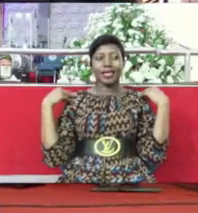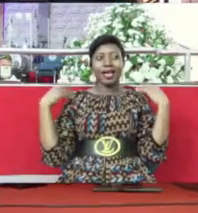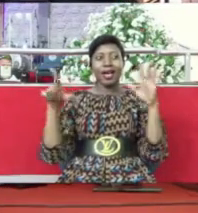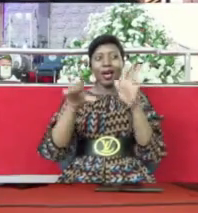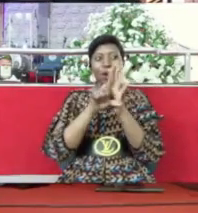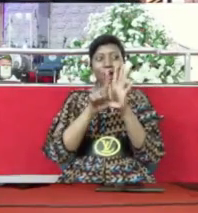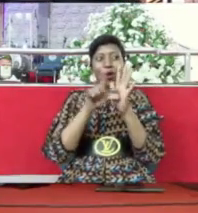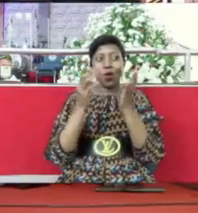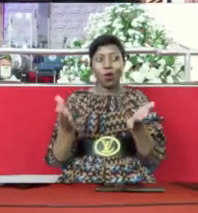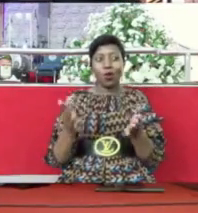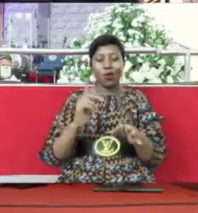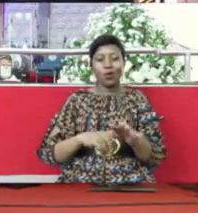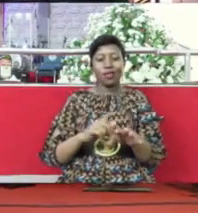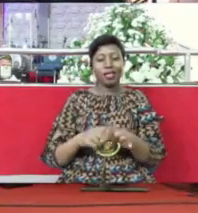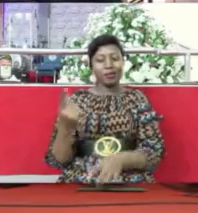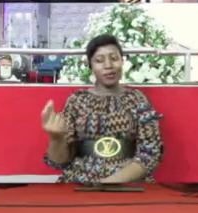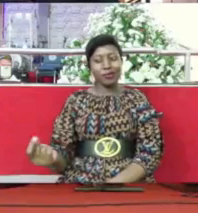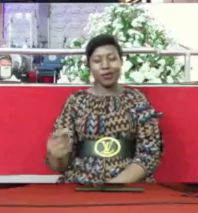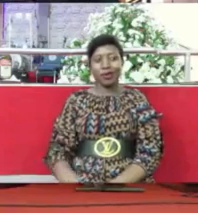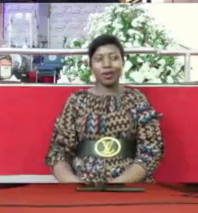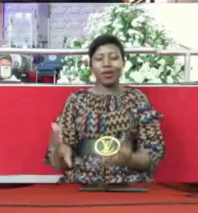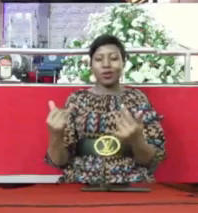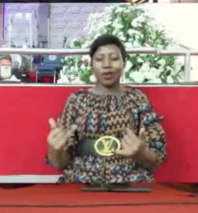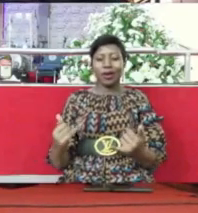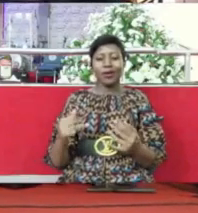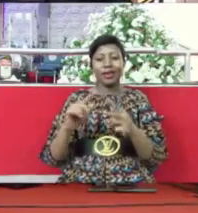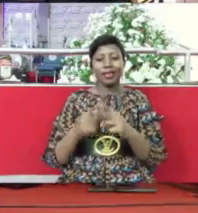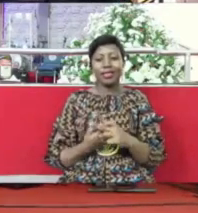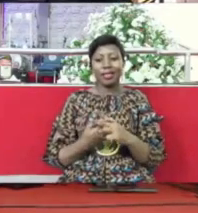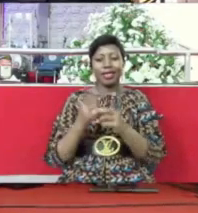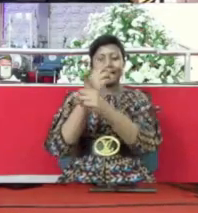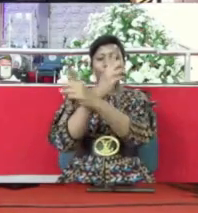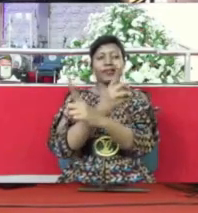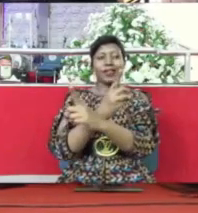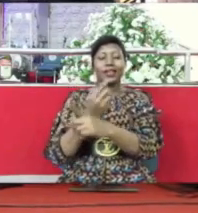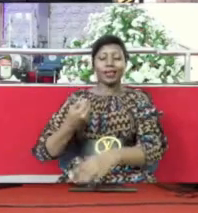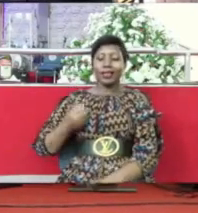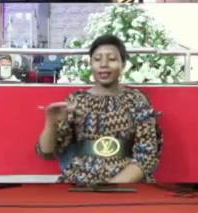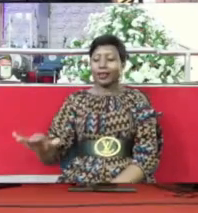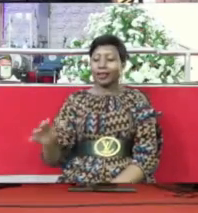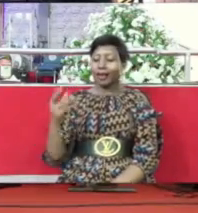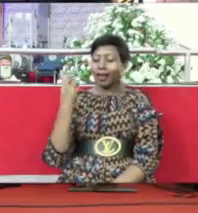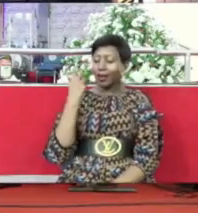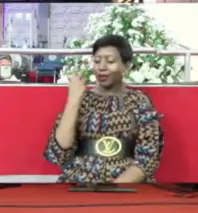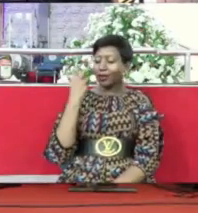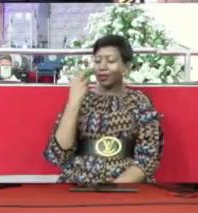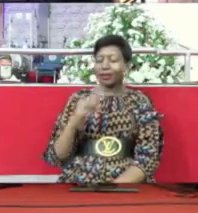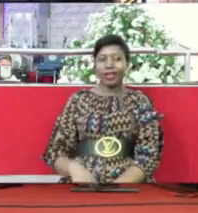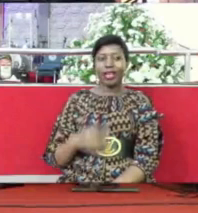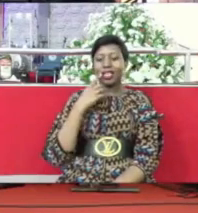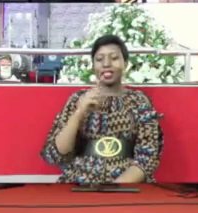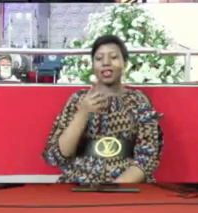he became on defense over his sister. Na akaanza kumtetea dada yake. He looked at me at the eye. Akaniangalia kwa macho. Said,